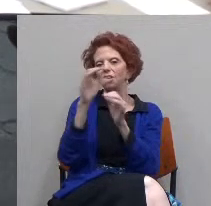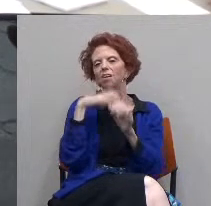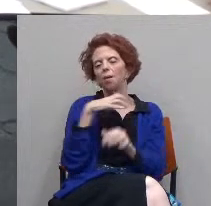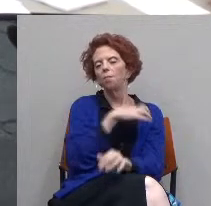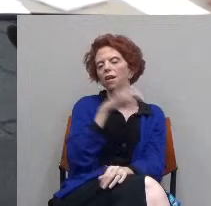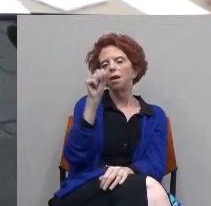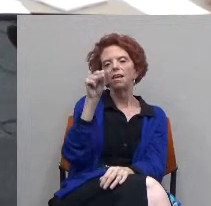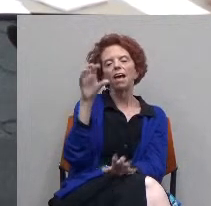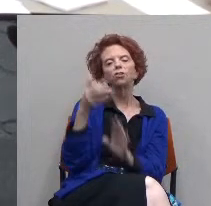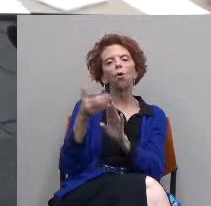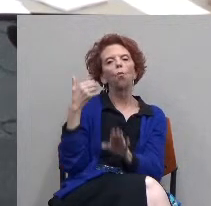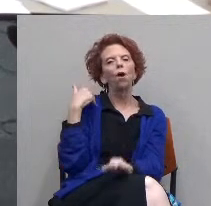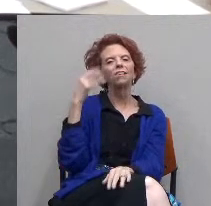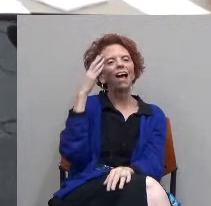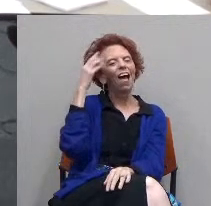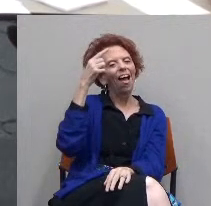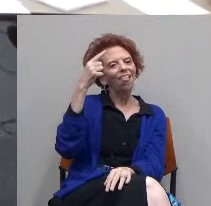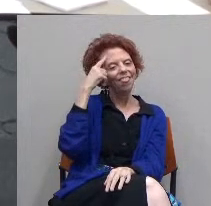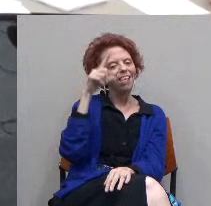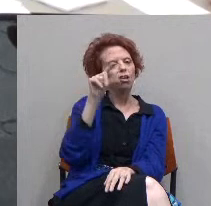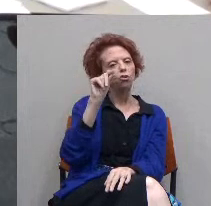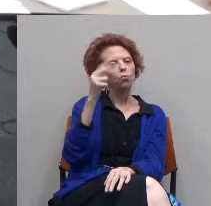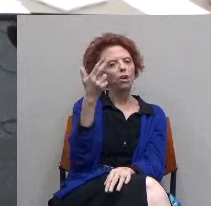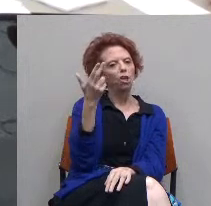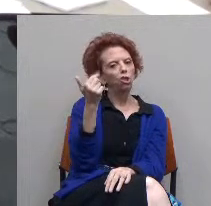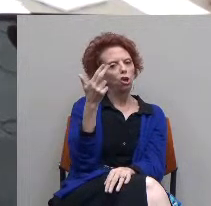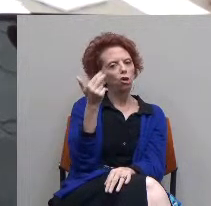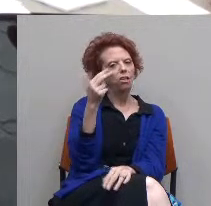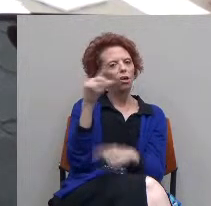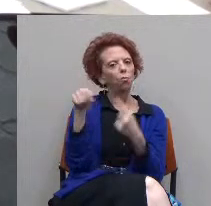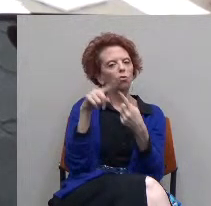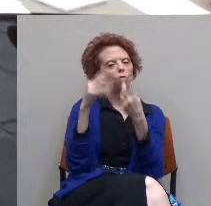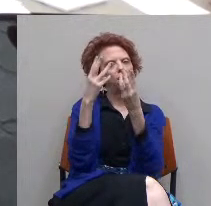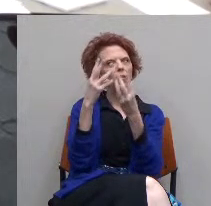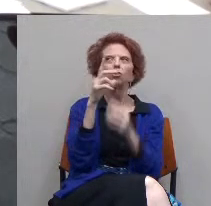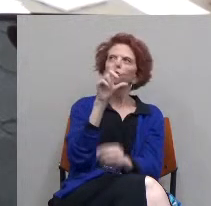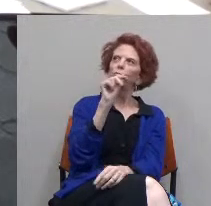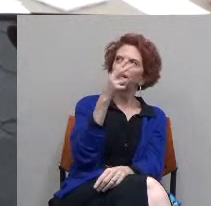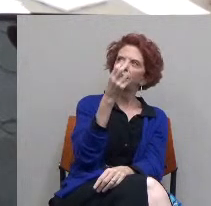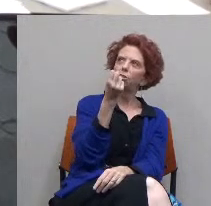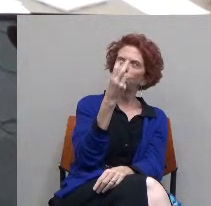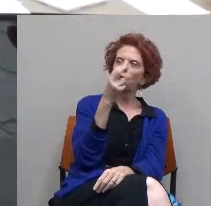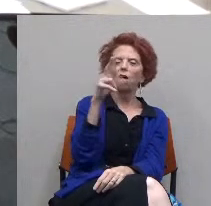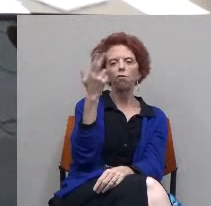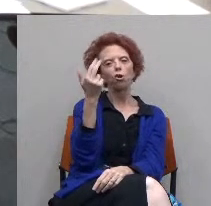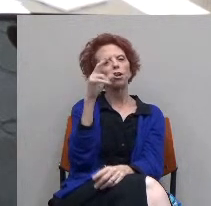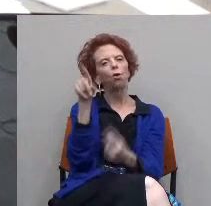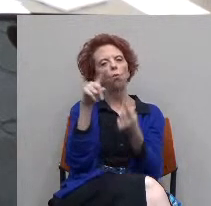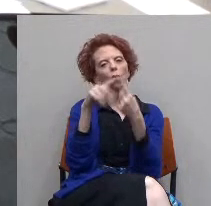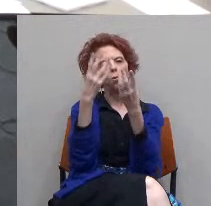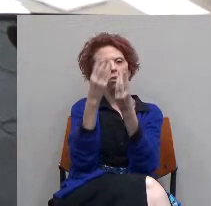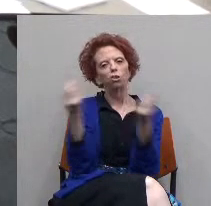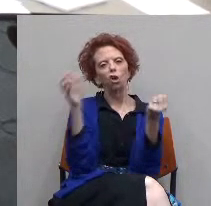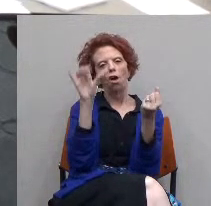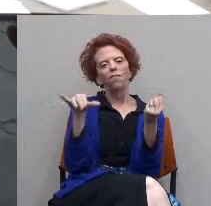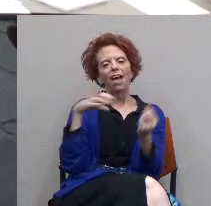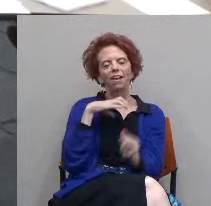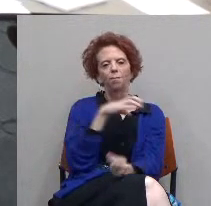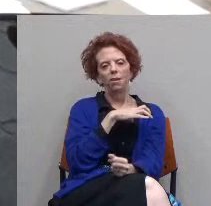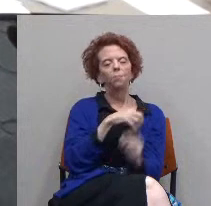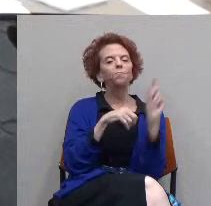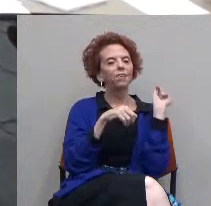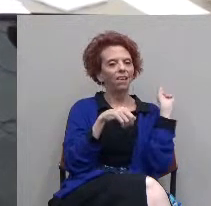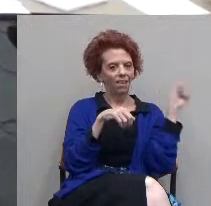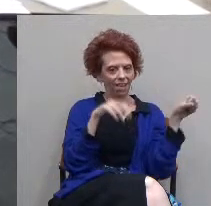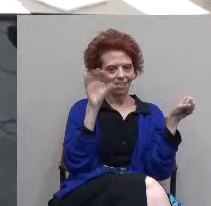was, yes. I think 2013 was when we dissolved, 2012, 2013 was when we dissolved that committee. Yeah, that was also last